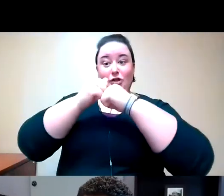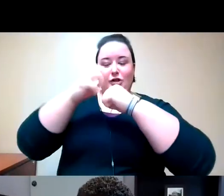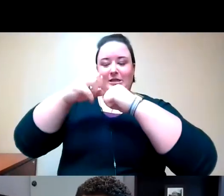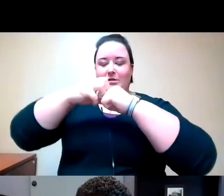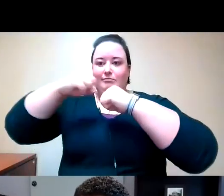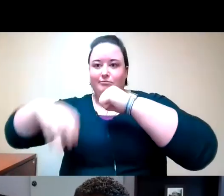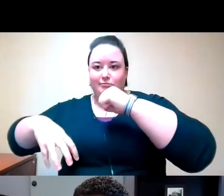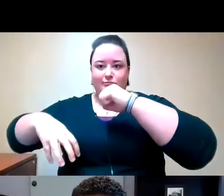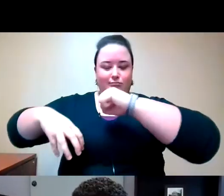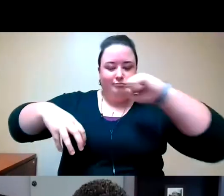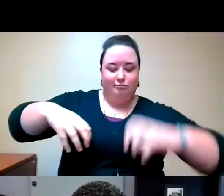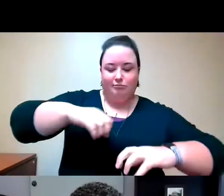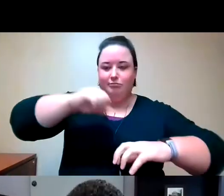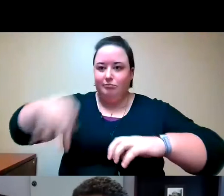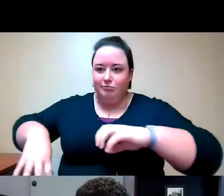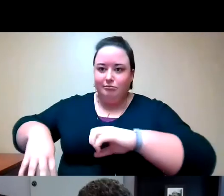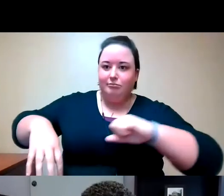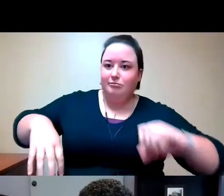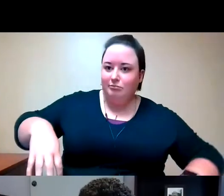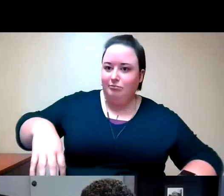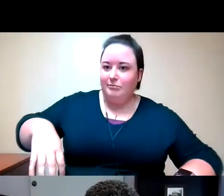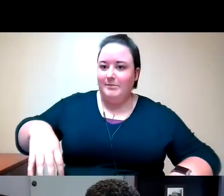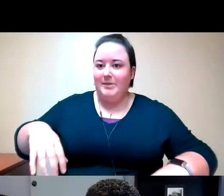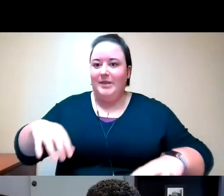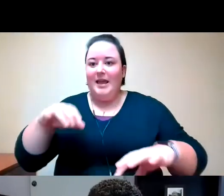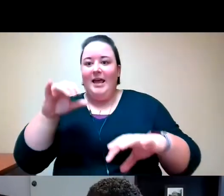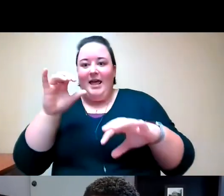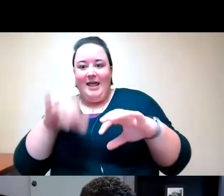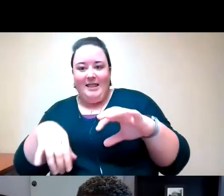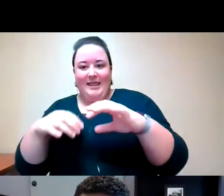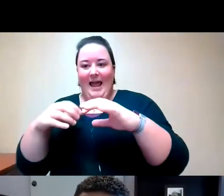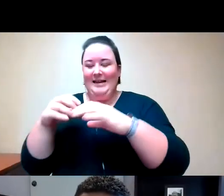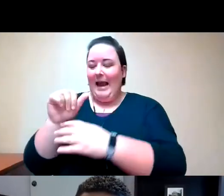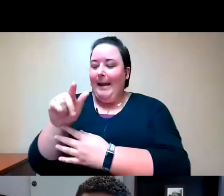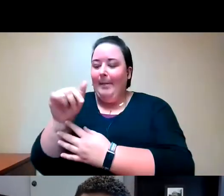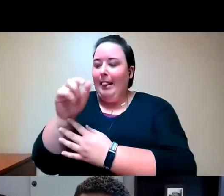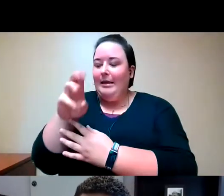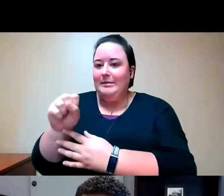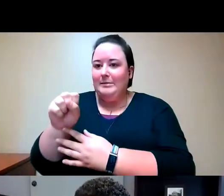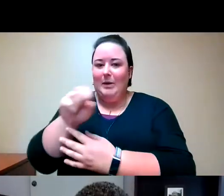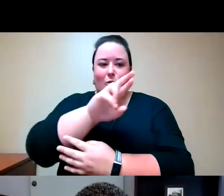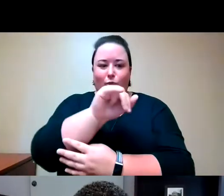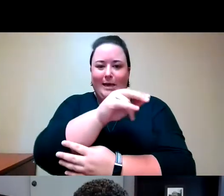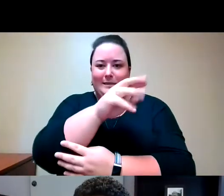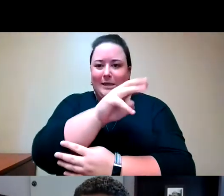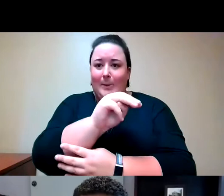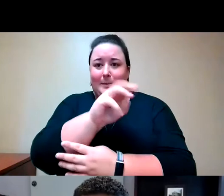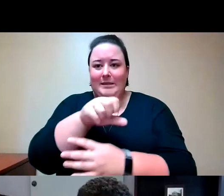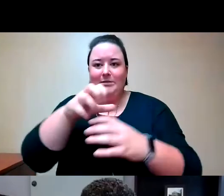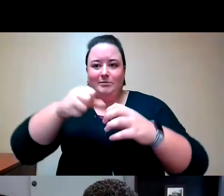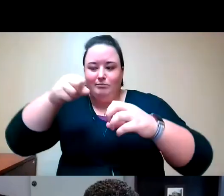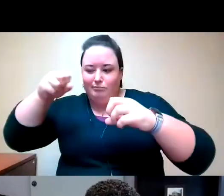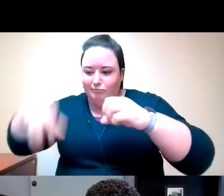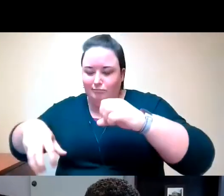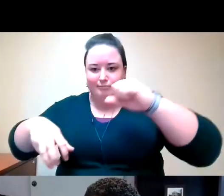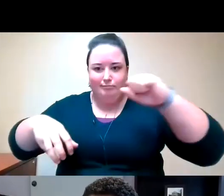that exists, we need to dismantle the systemic and structural ableism that exists. And Michigan Rehabilitation Services